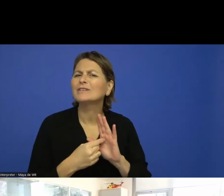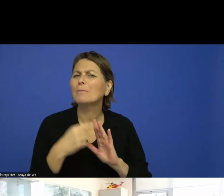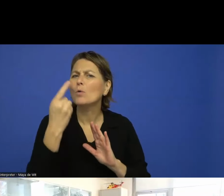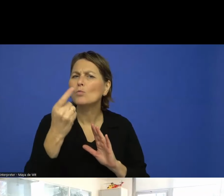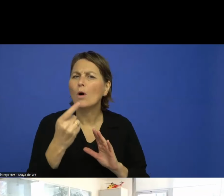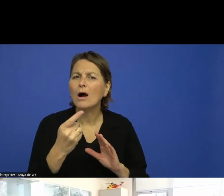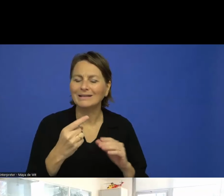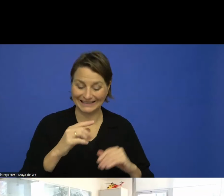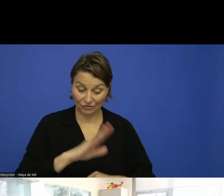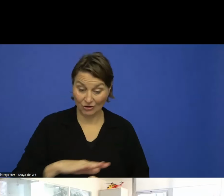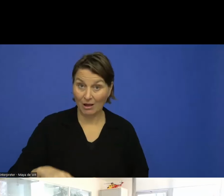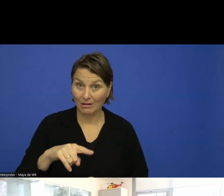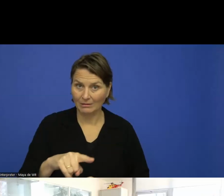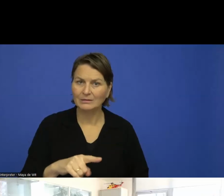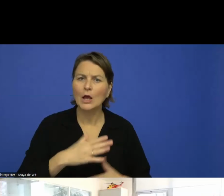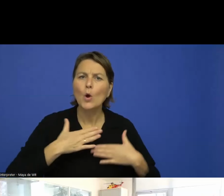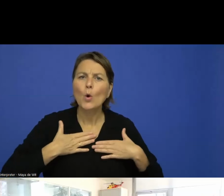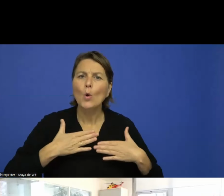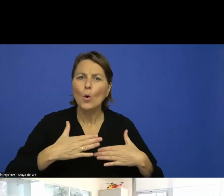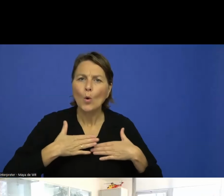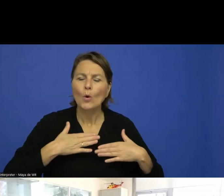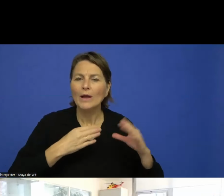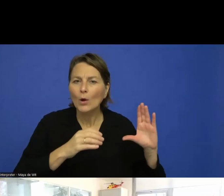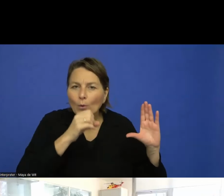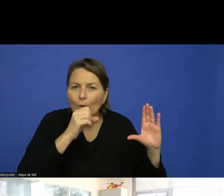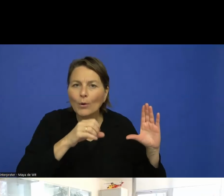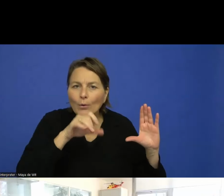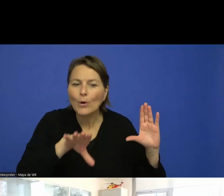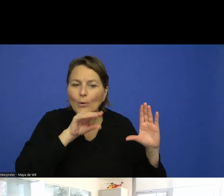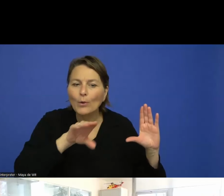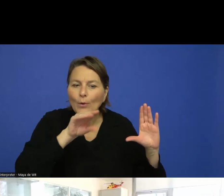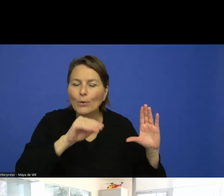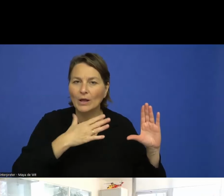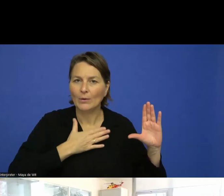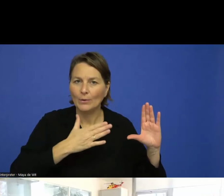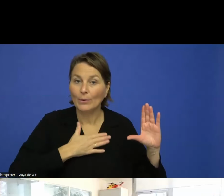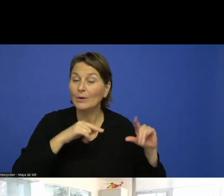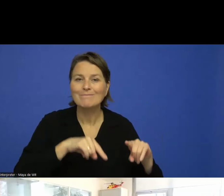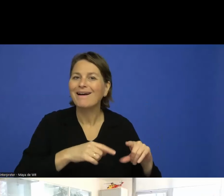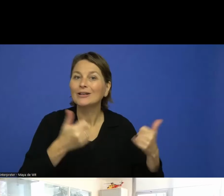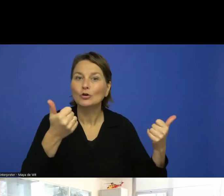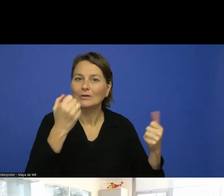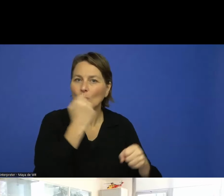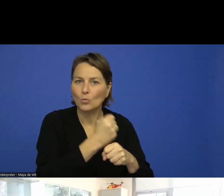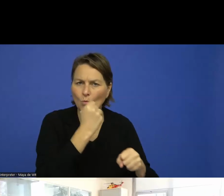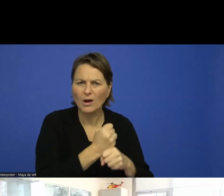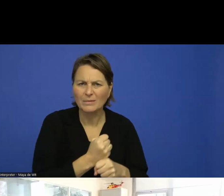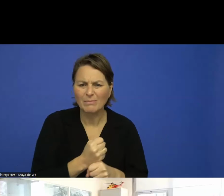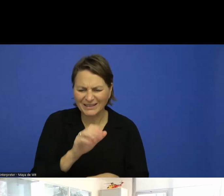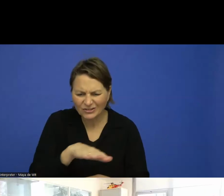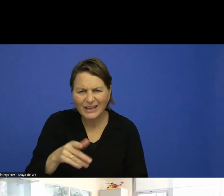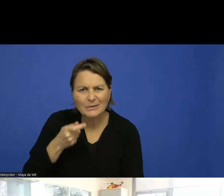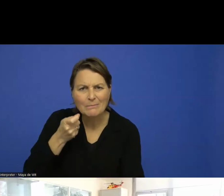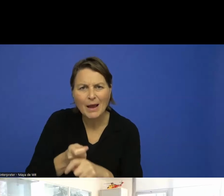children, because too many children die because of the lack of use of the inhaler. So the children are designing the pack for